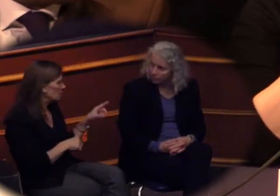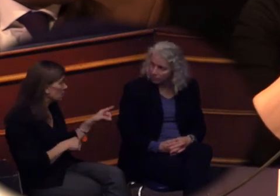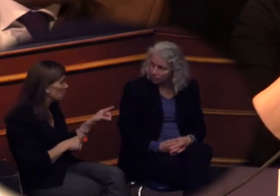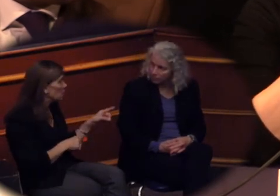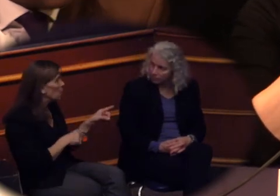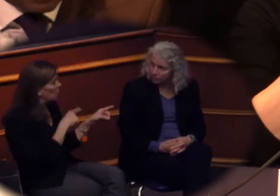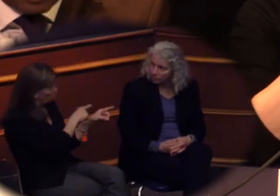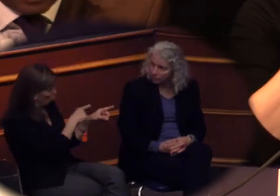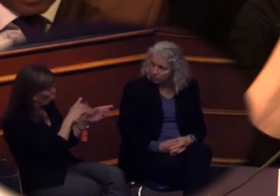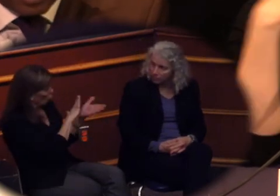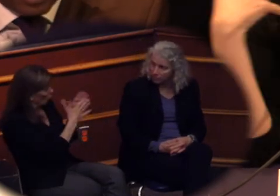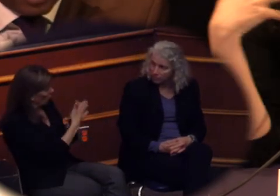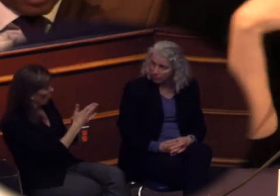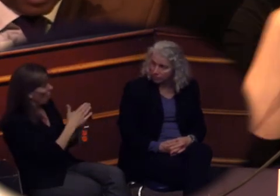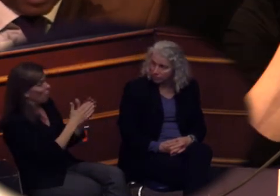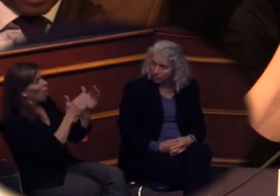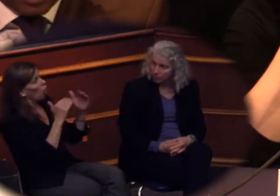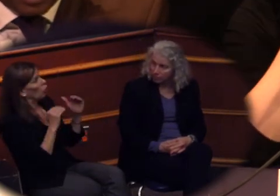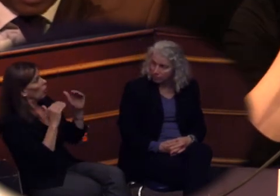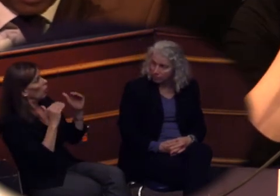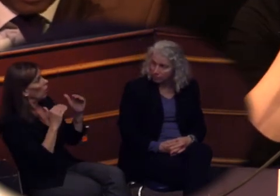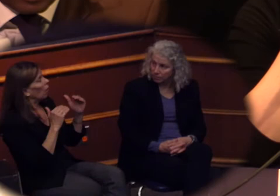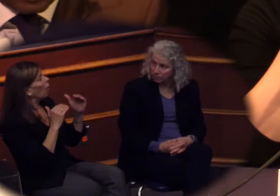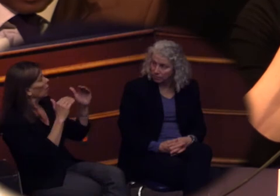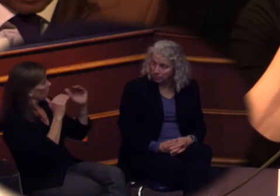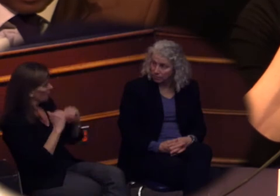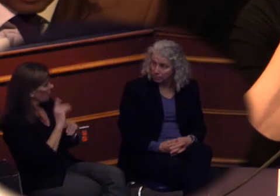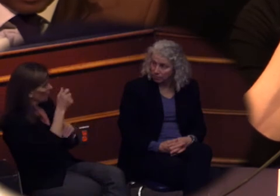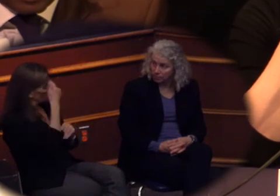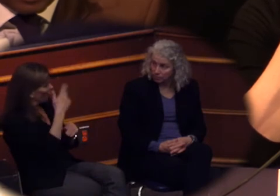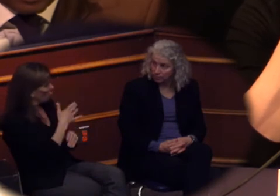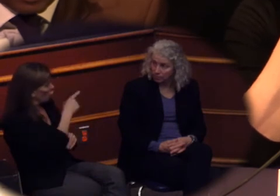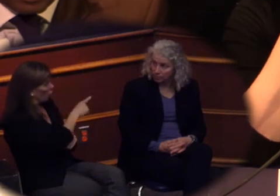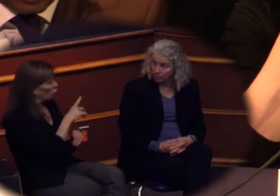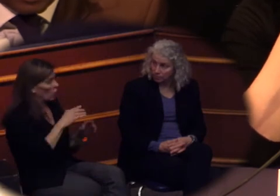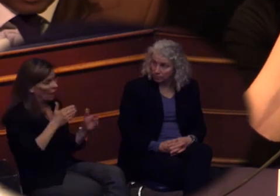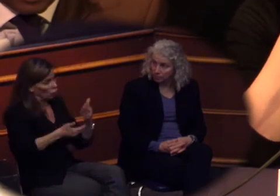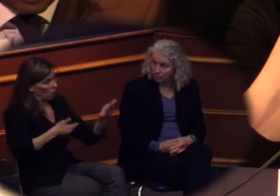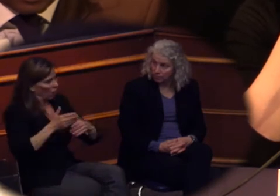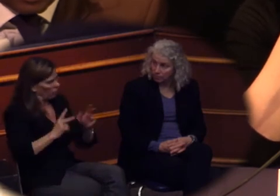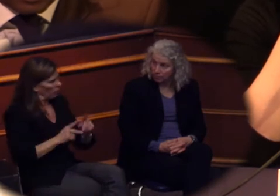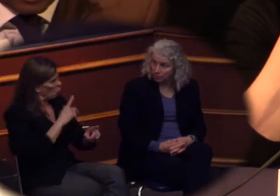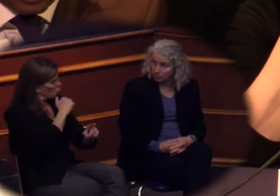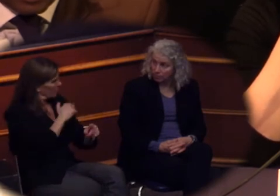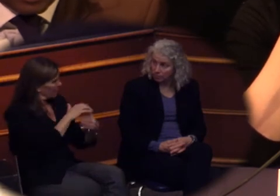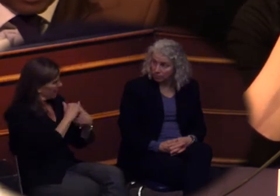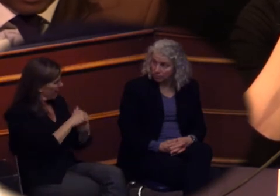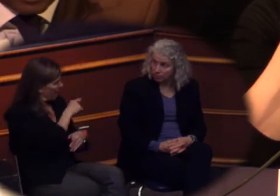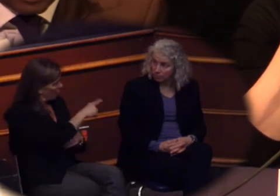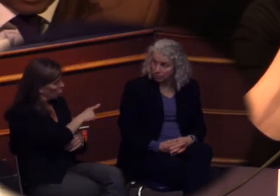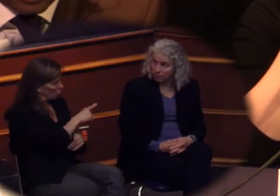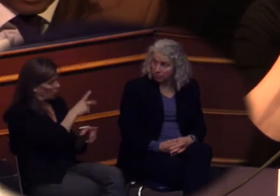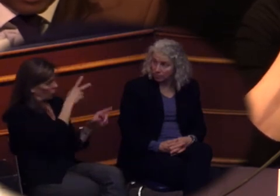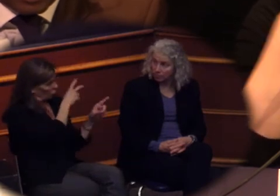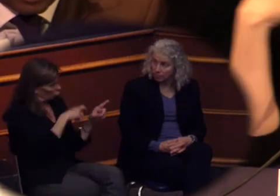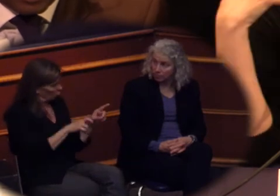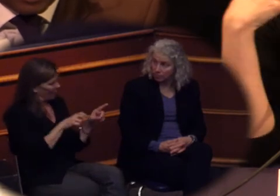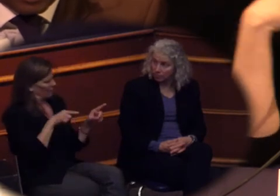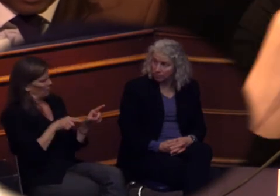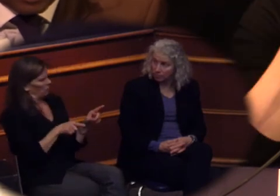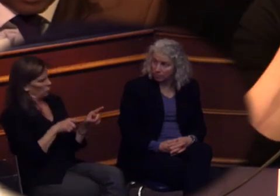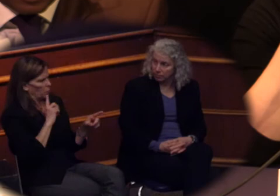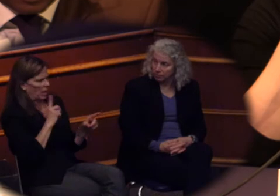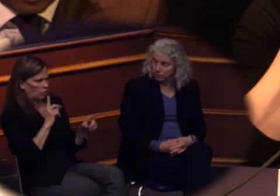next governor and you need to hire and appoint folks, who will guide you in your transition to make sure you draw upon